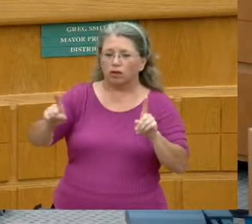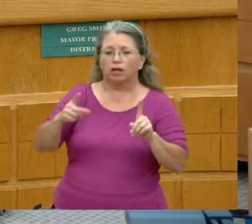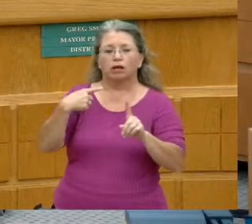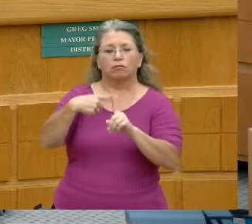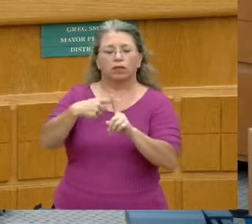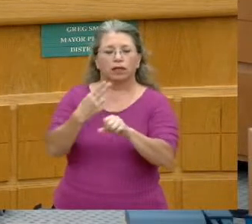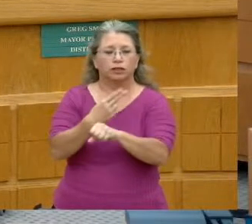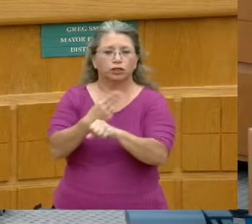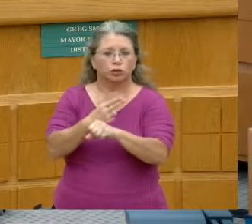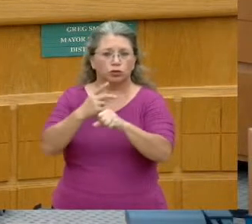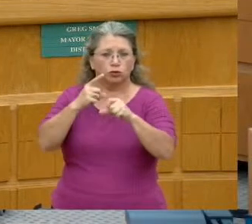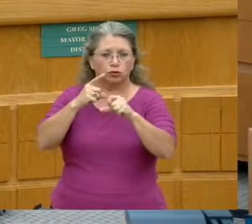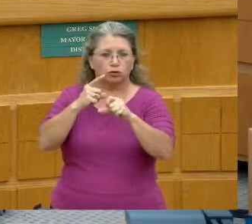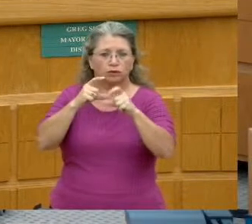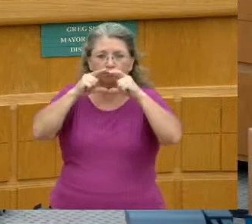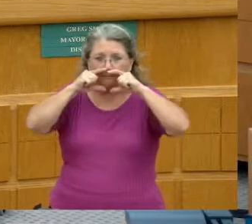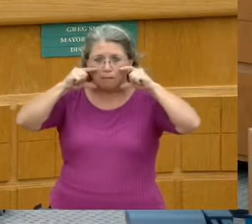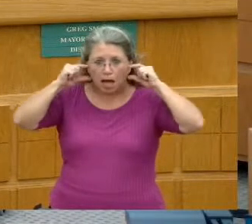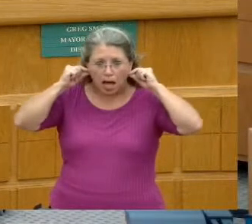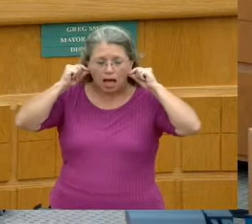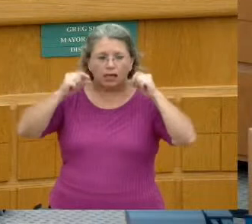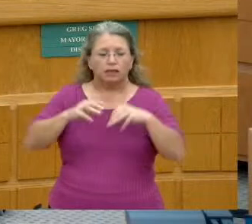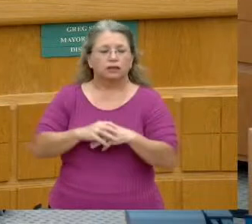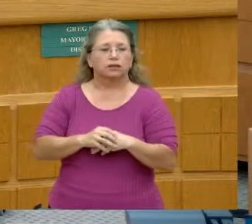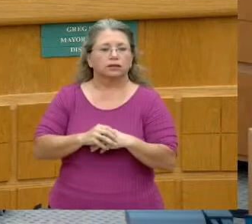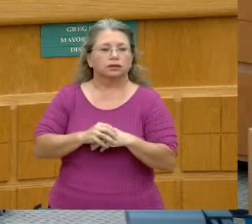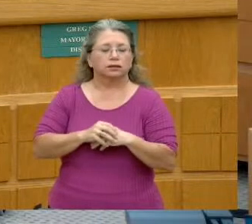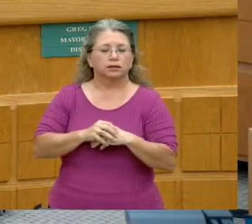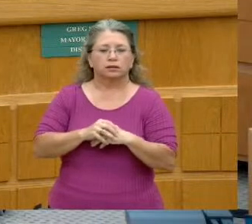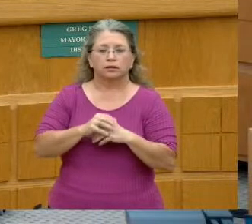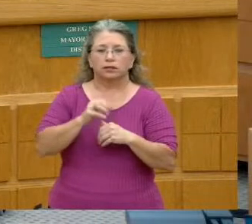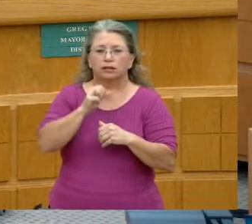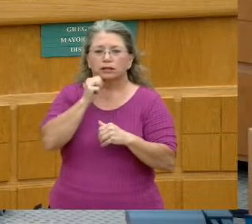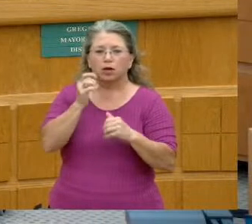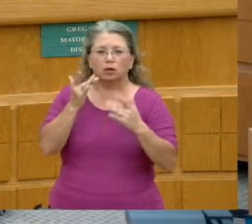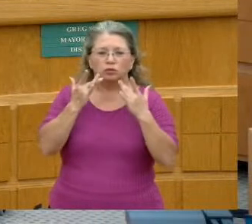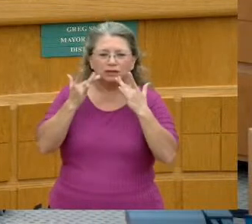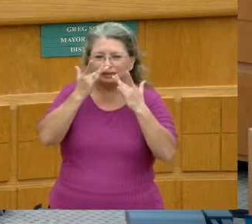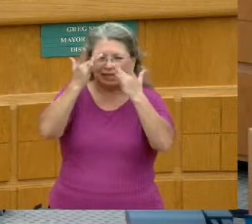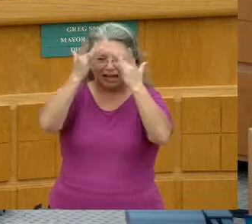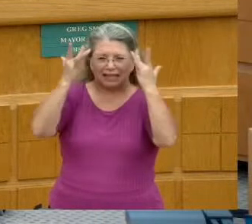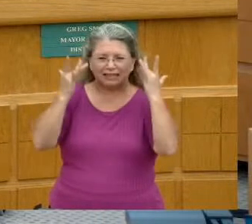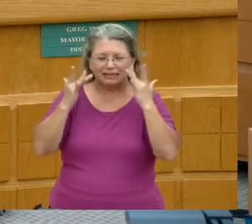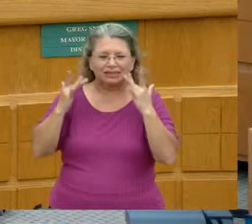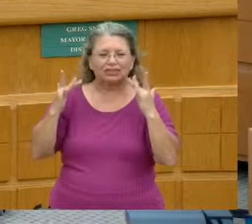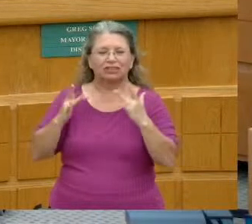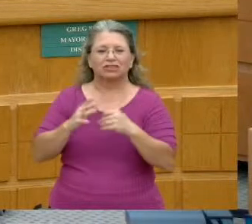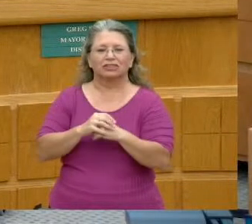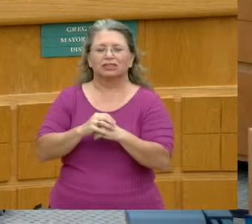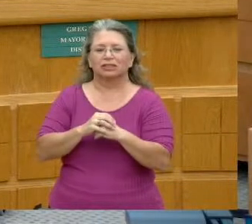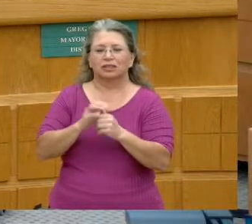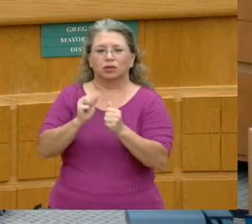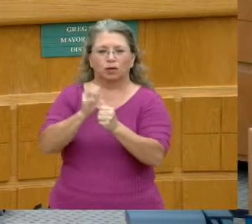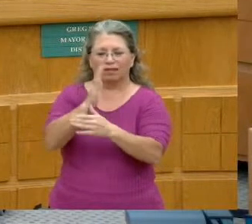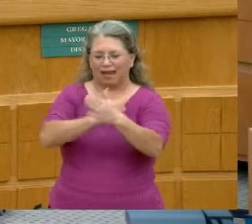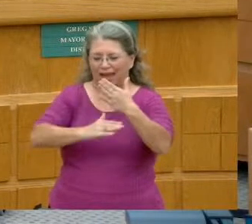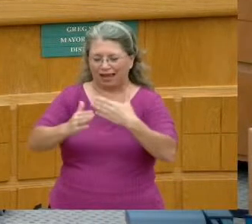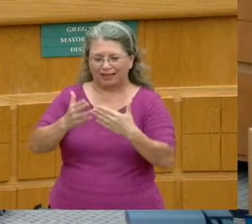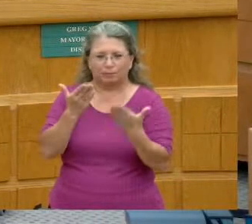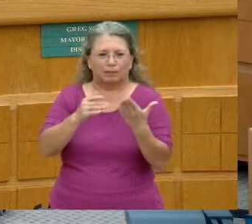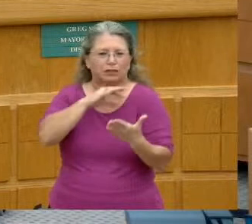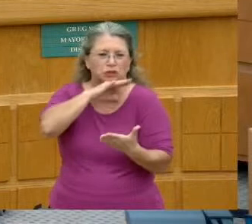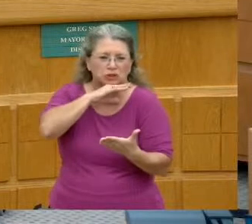public or in confined spaces. Don't touch your face, especially your eyes, your nose, your ears, your mouth, with hands that may be